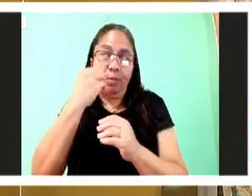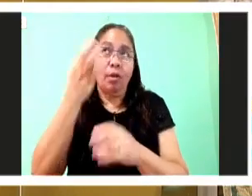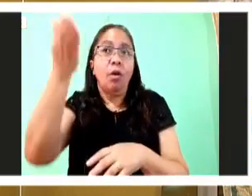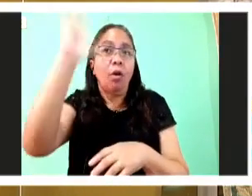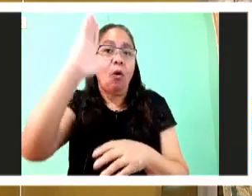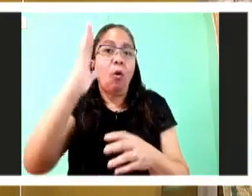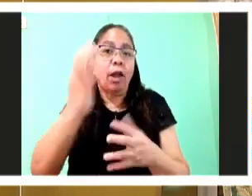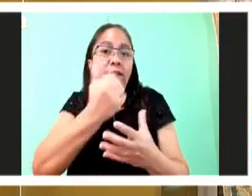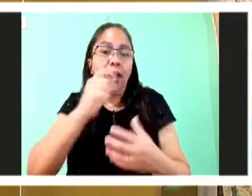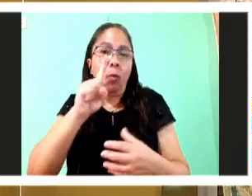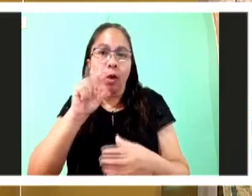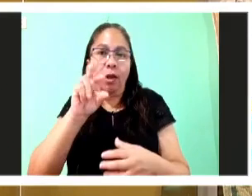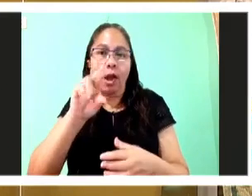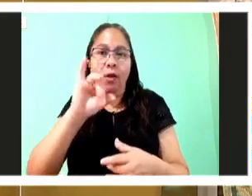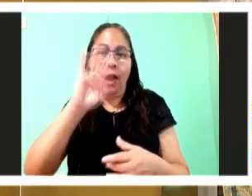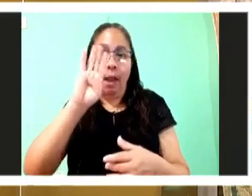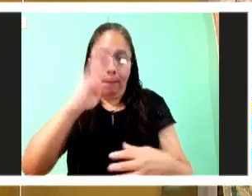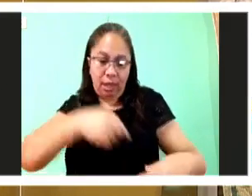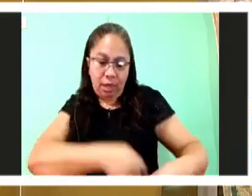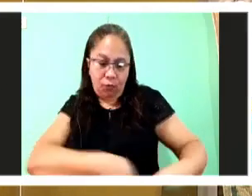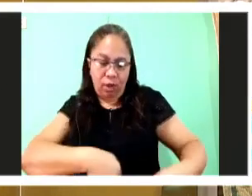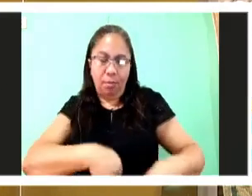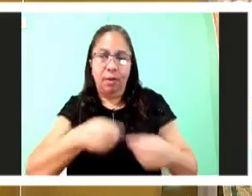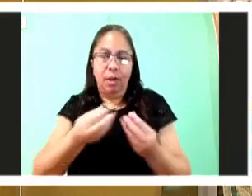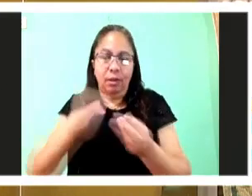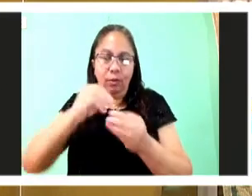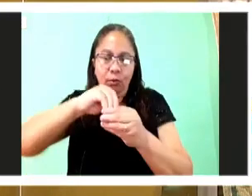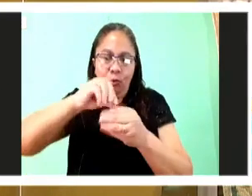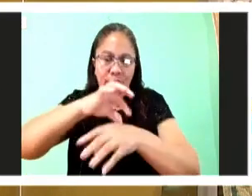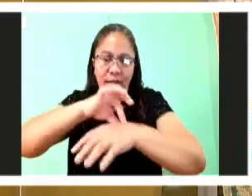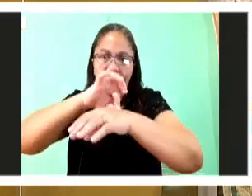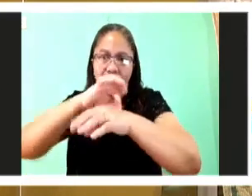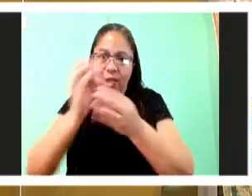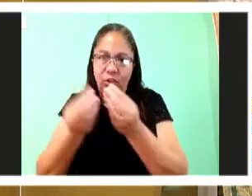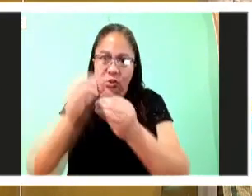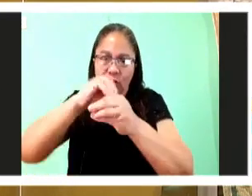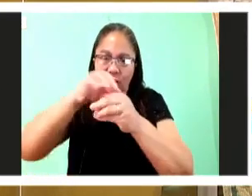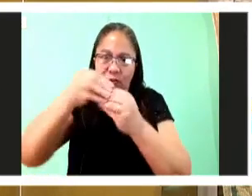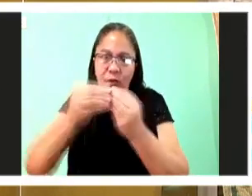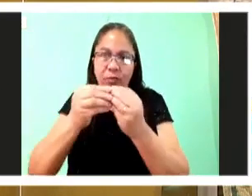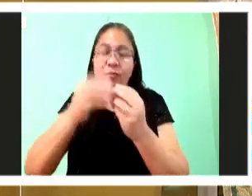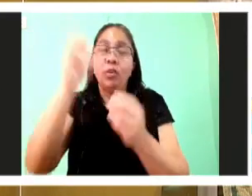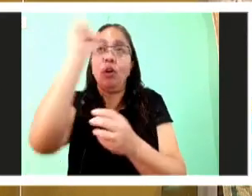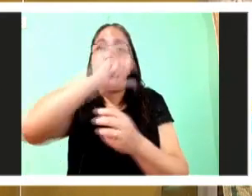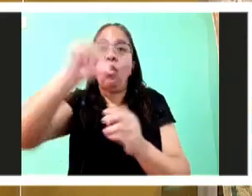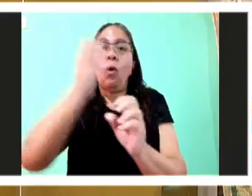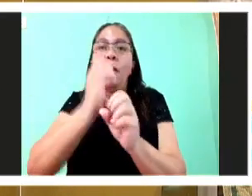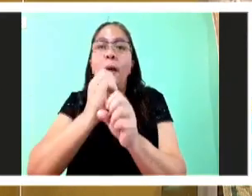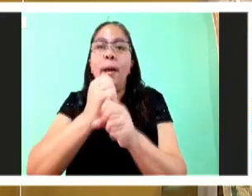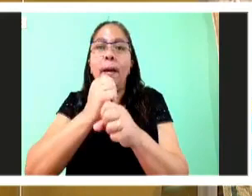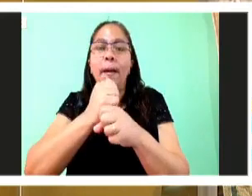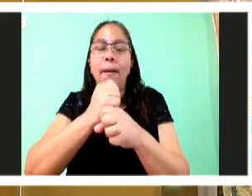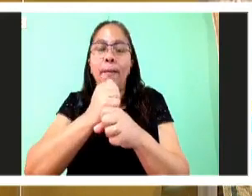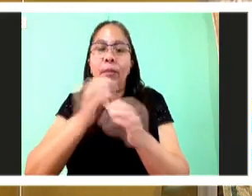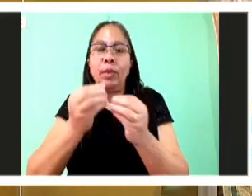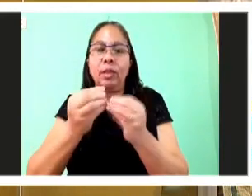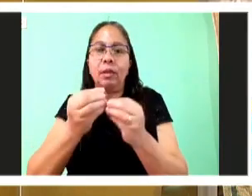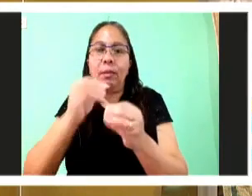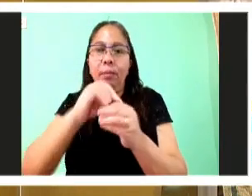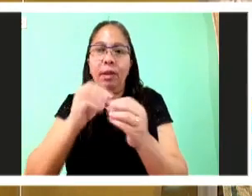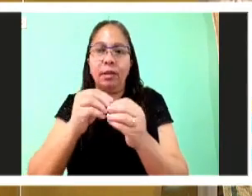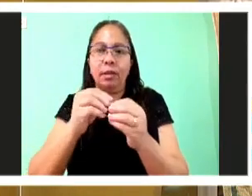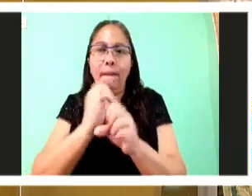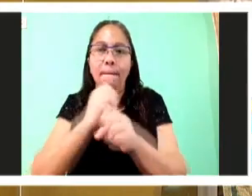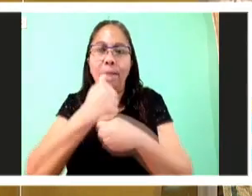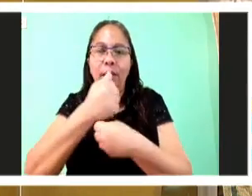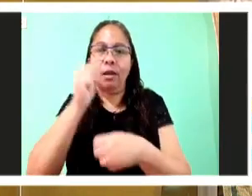ribs and enclosed it in flesh. The Lord God built the rib he had taken from the man into a